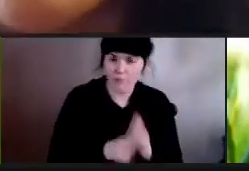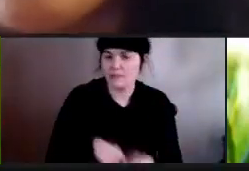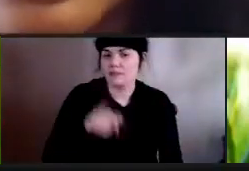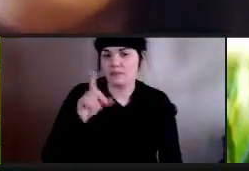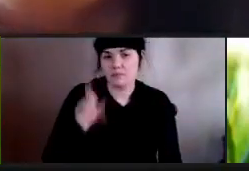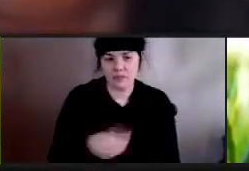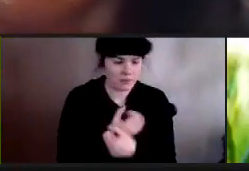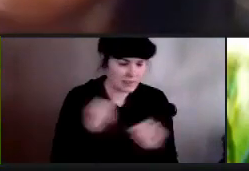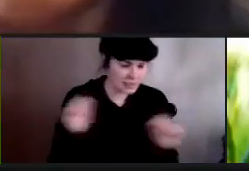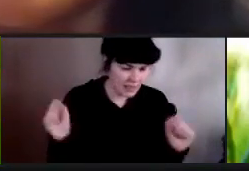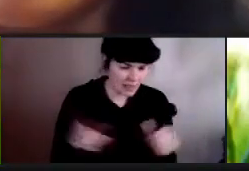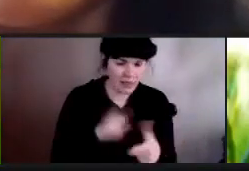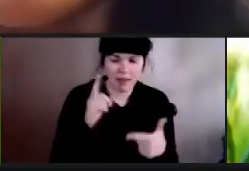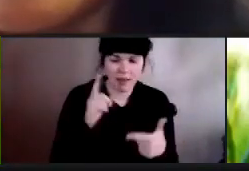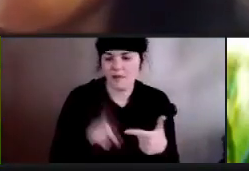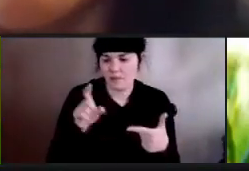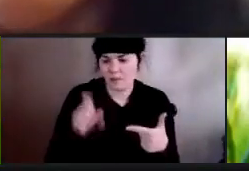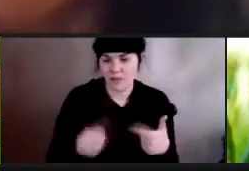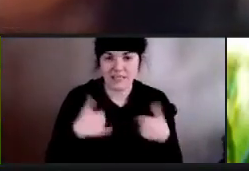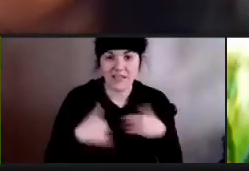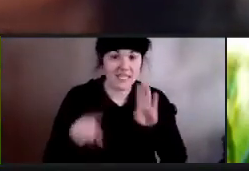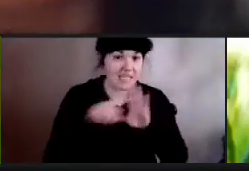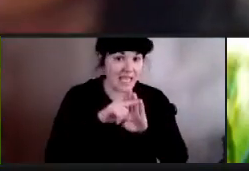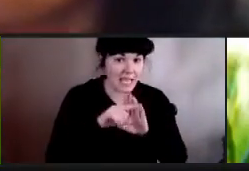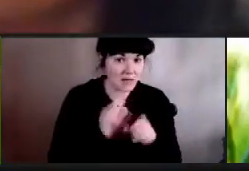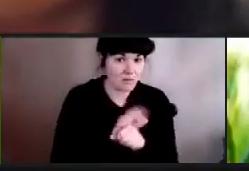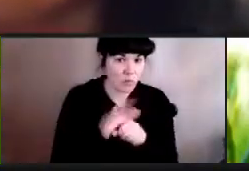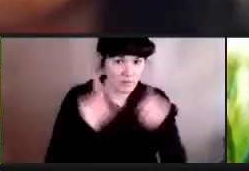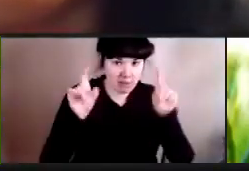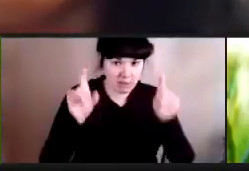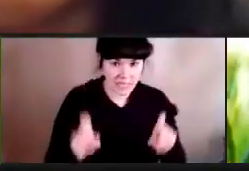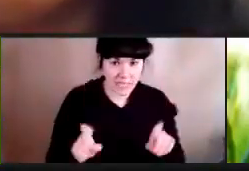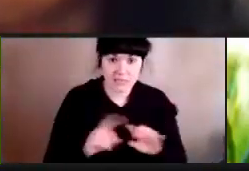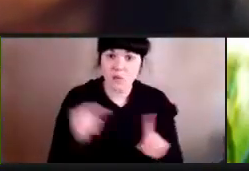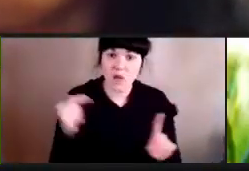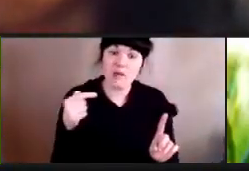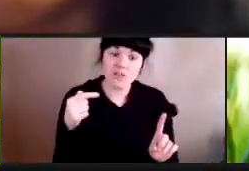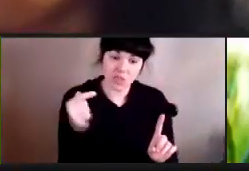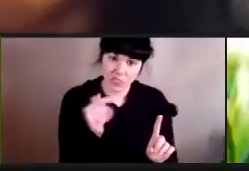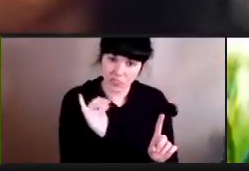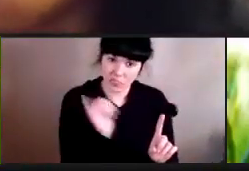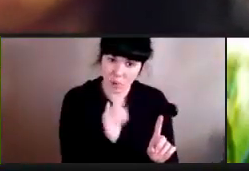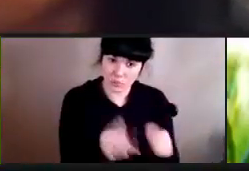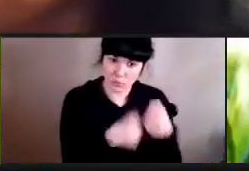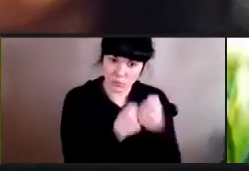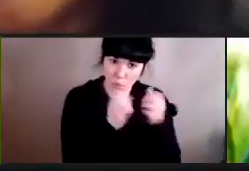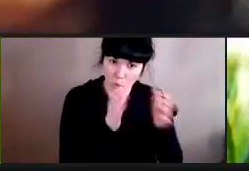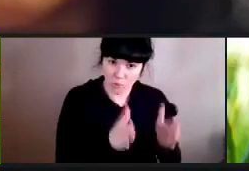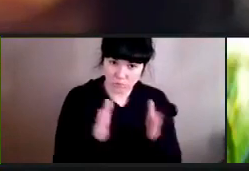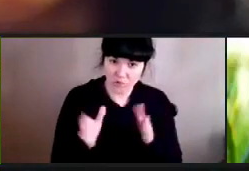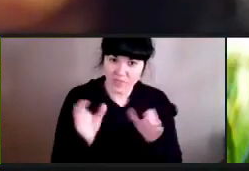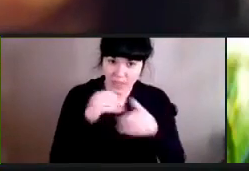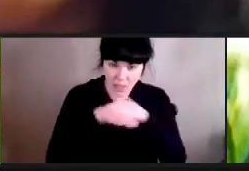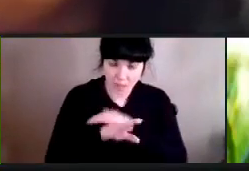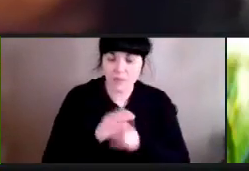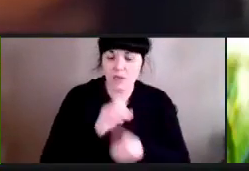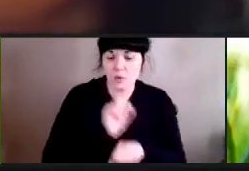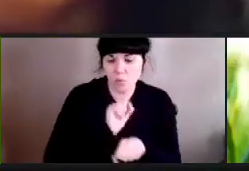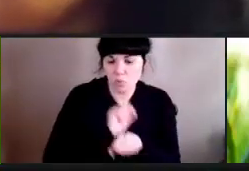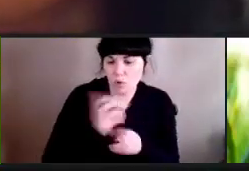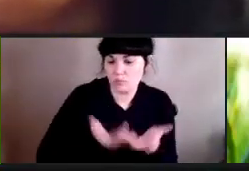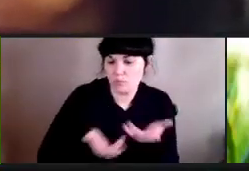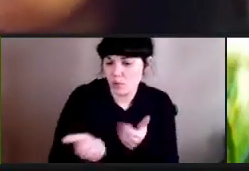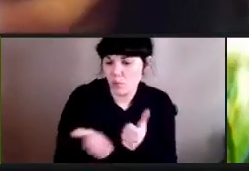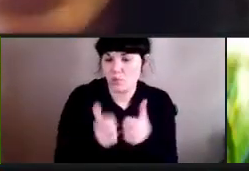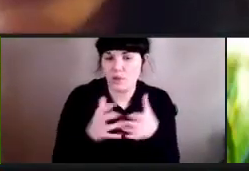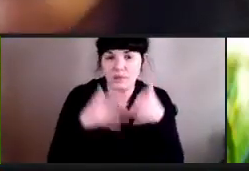into the building and then work with students as well. We're also, and this is another thing that I think that we've learned through the process, is